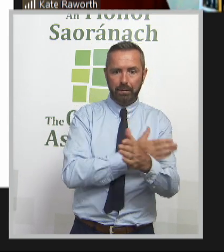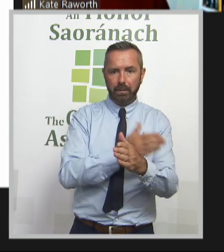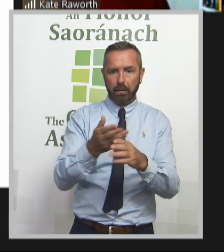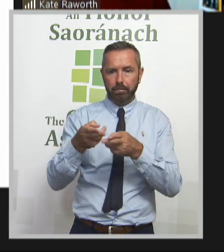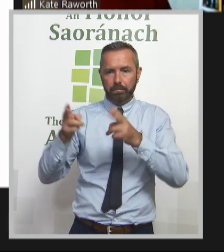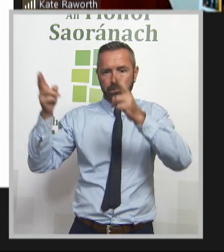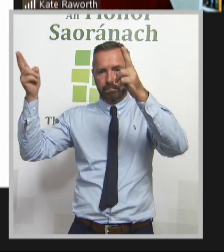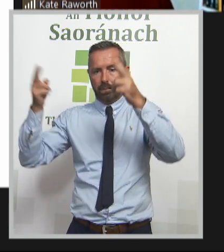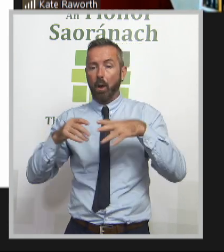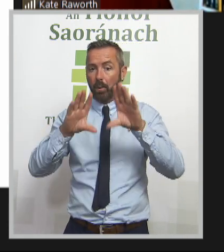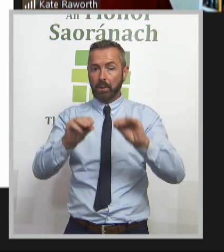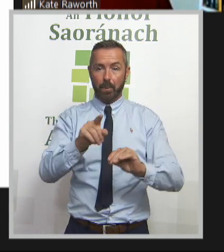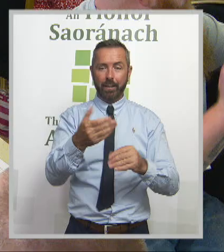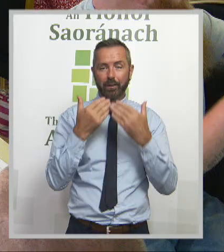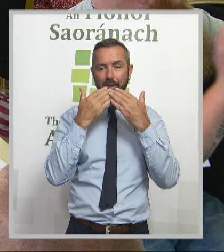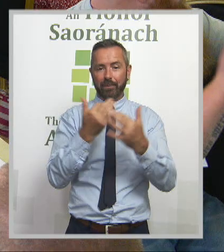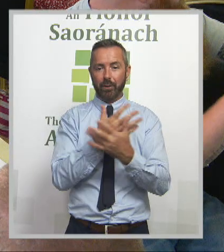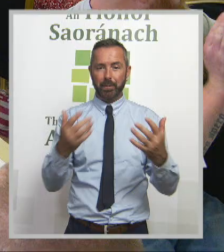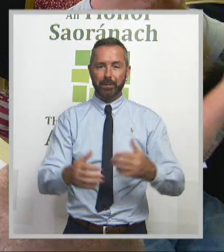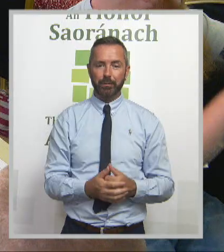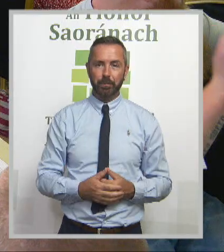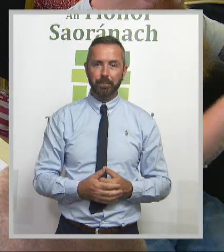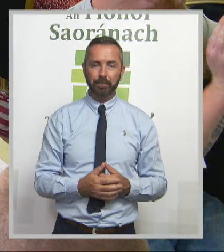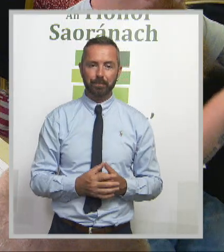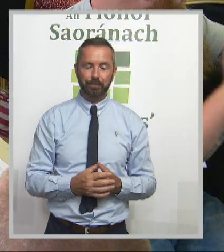Let me stop there. Thank you so much.